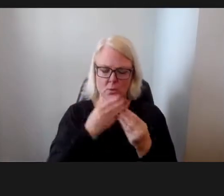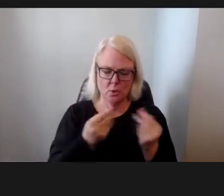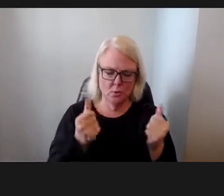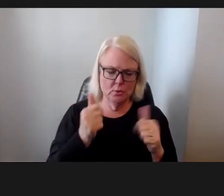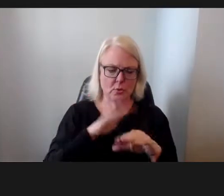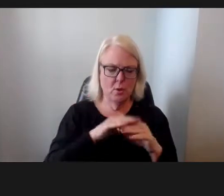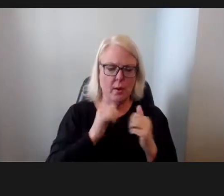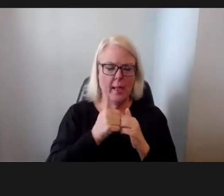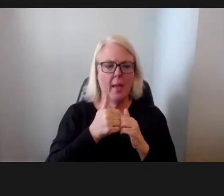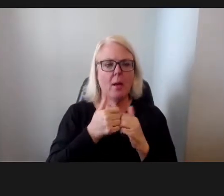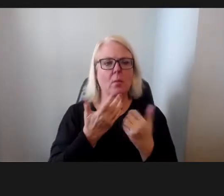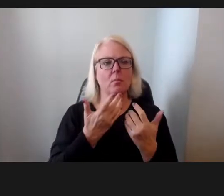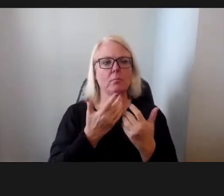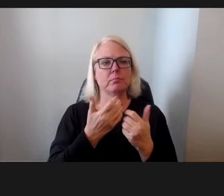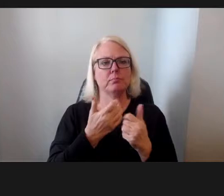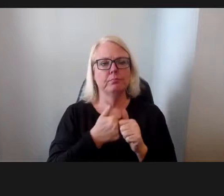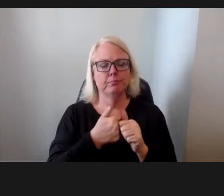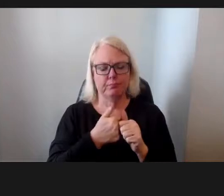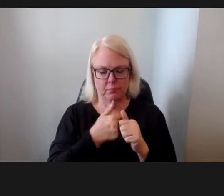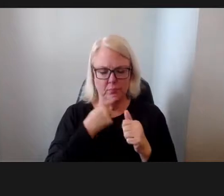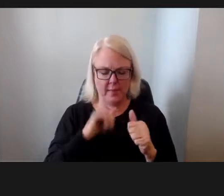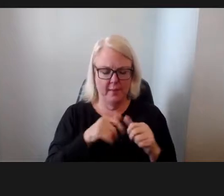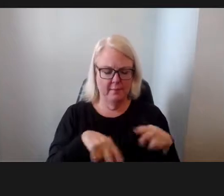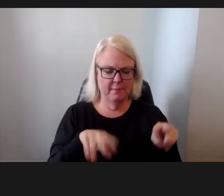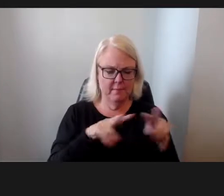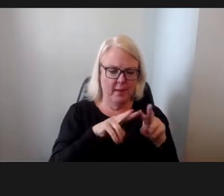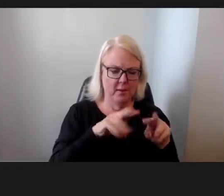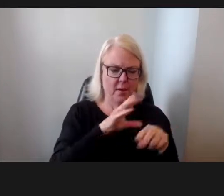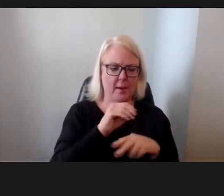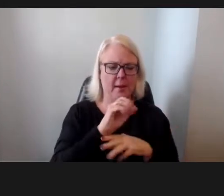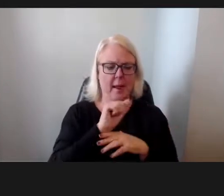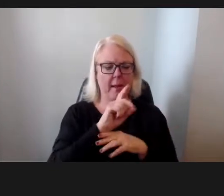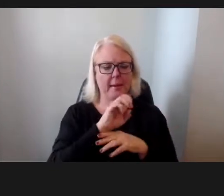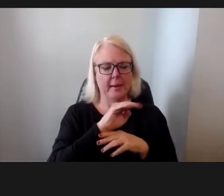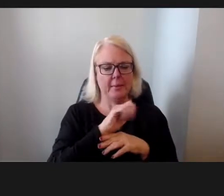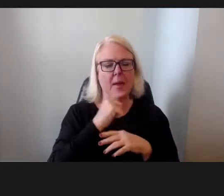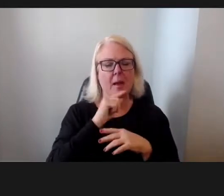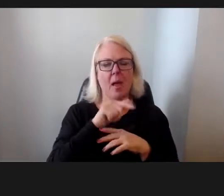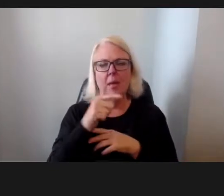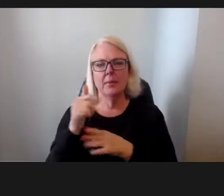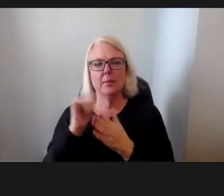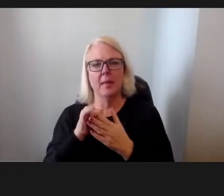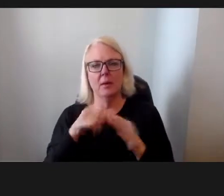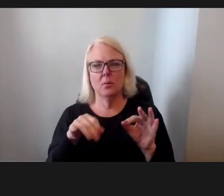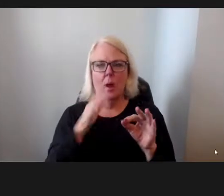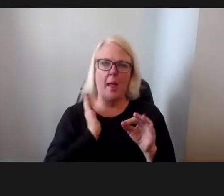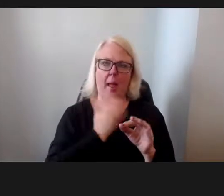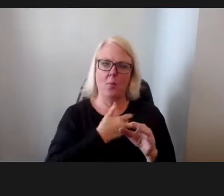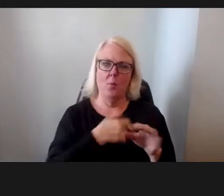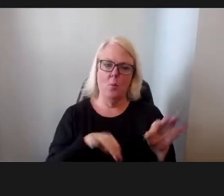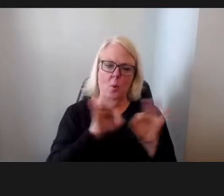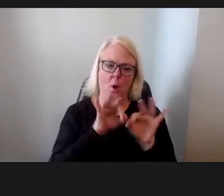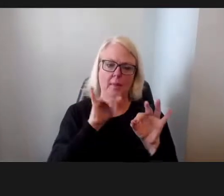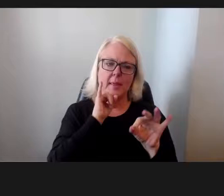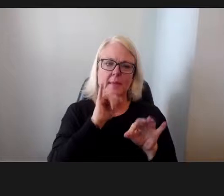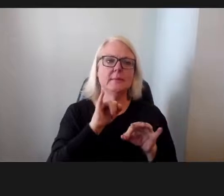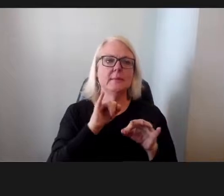moving away from the value in academia and elsewhere that our worth is measured by our